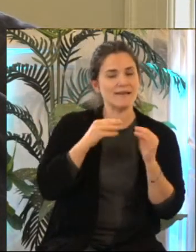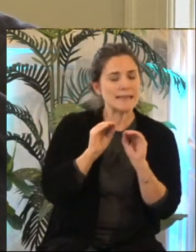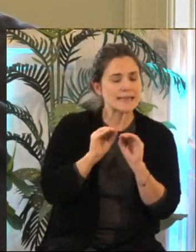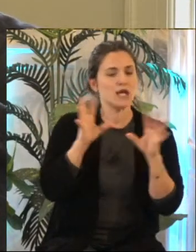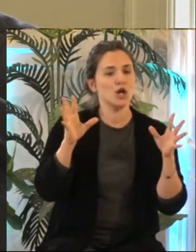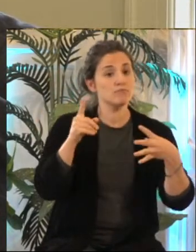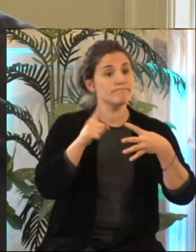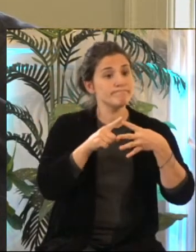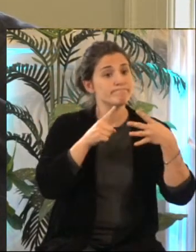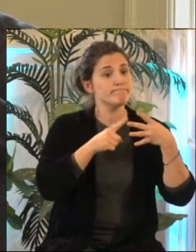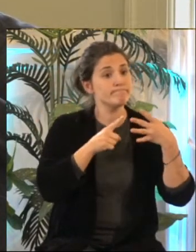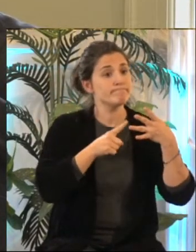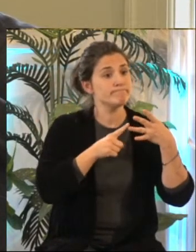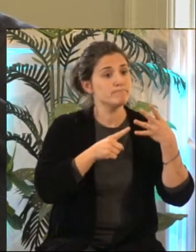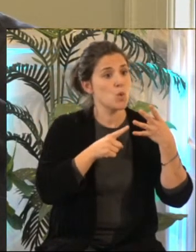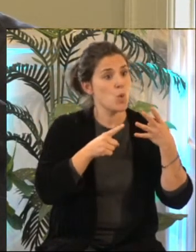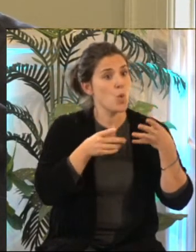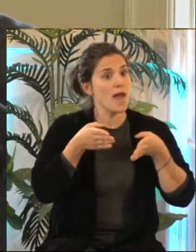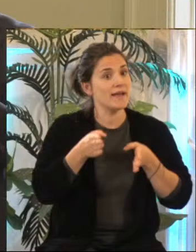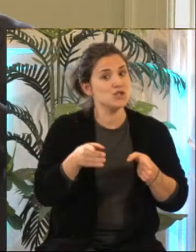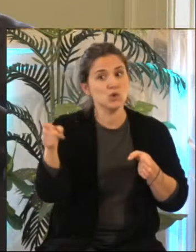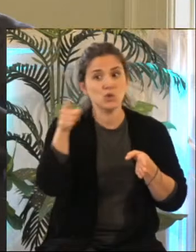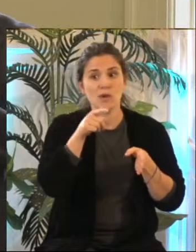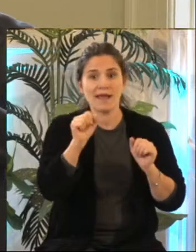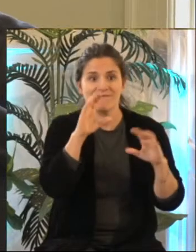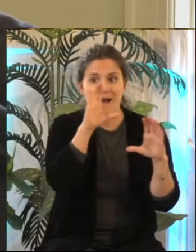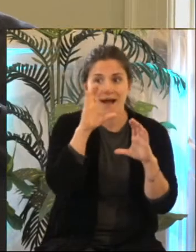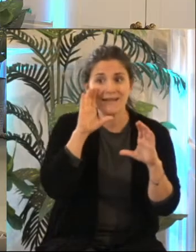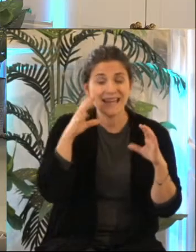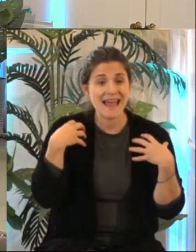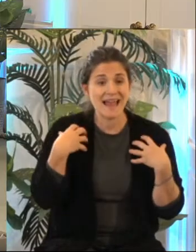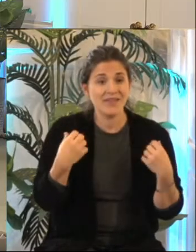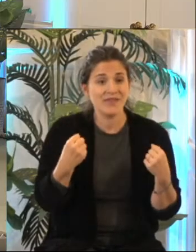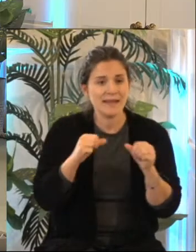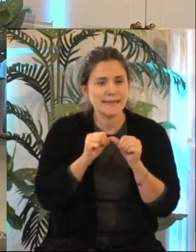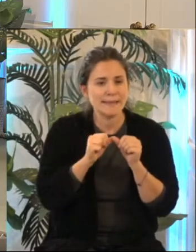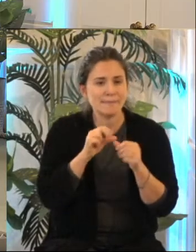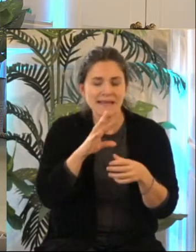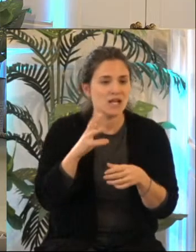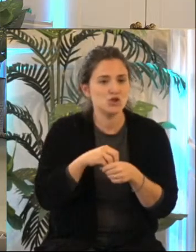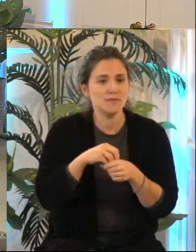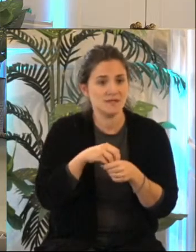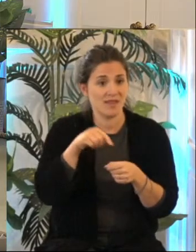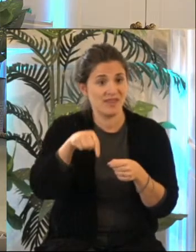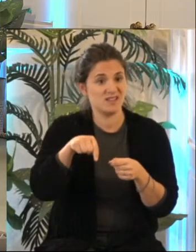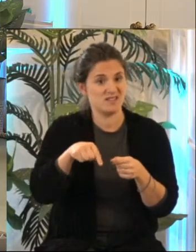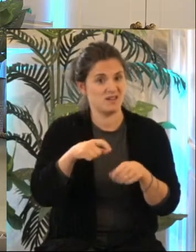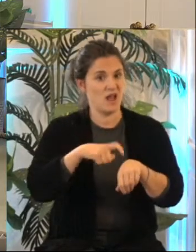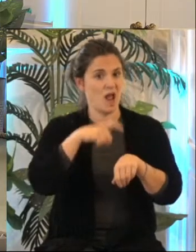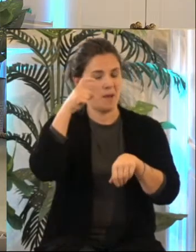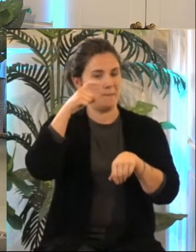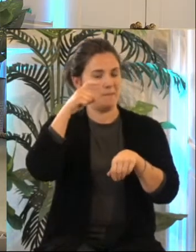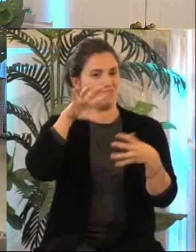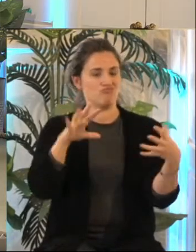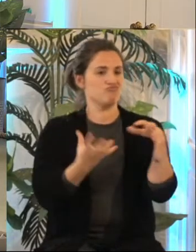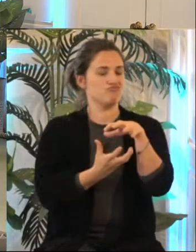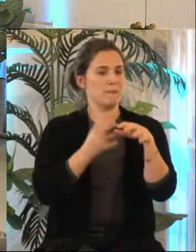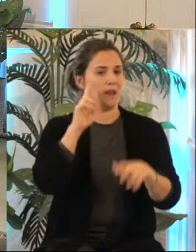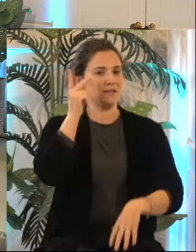clear ways of finding health and staying engaged in the midst of everything that's going